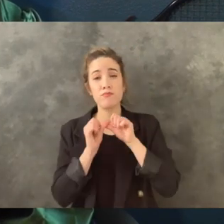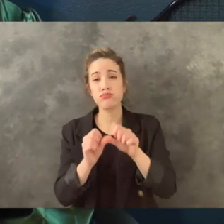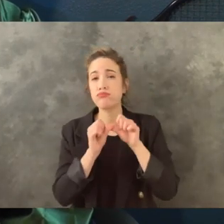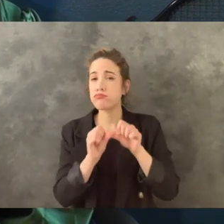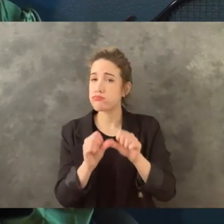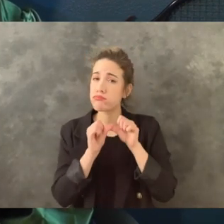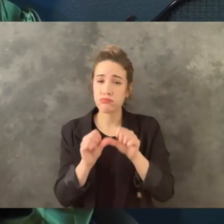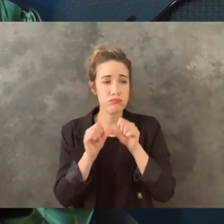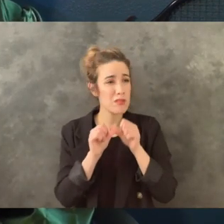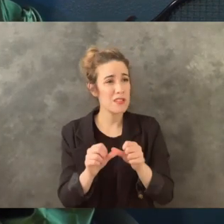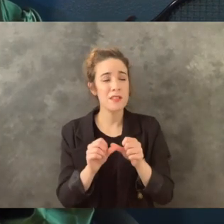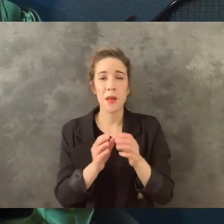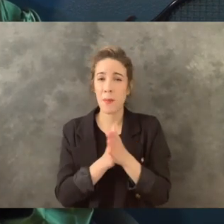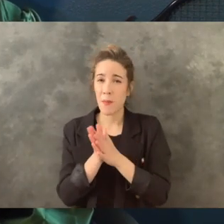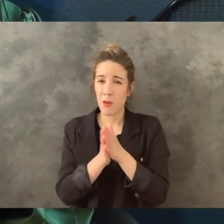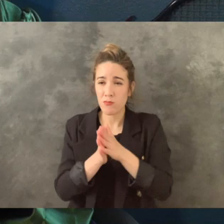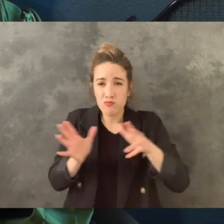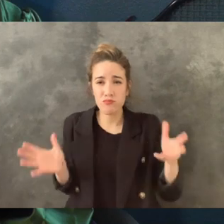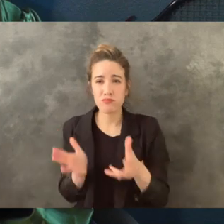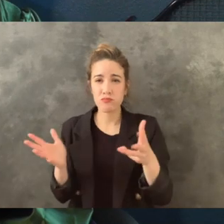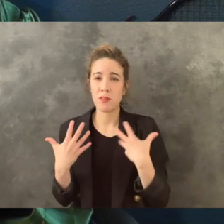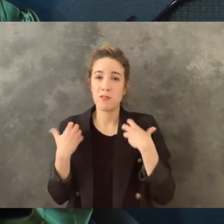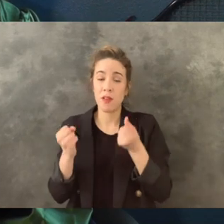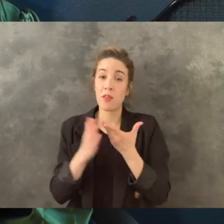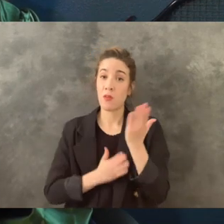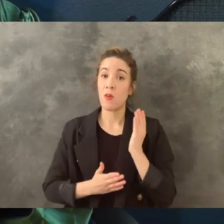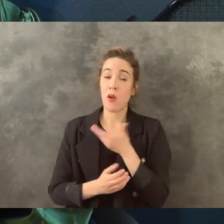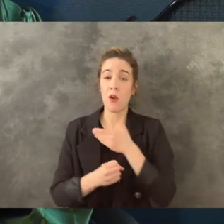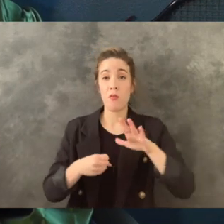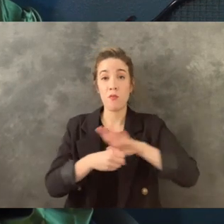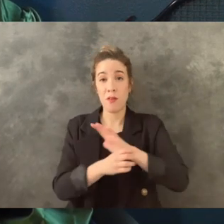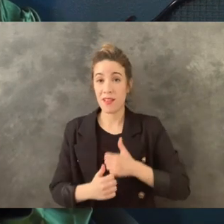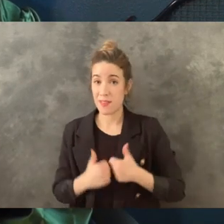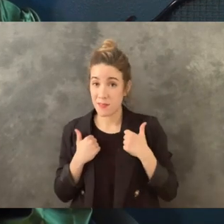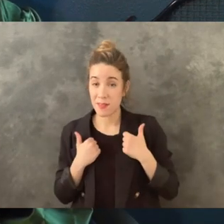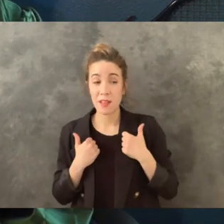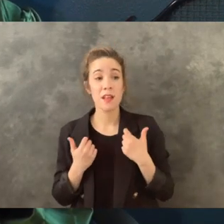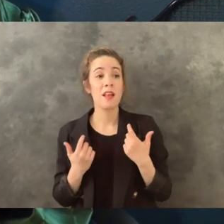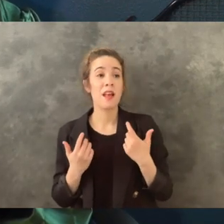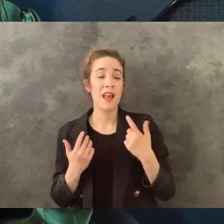been a constant source of motivation and strength throughout our entire